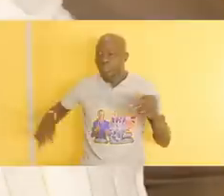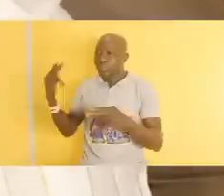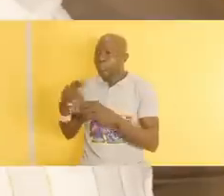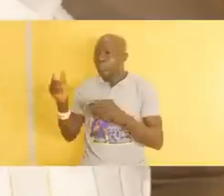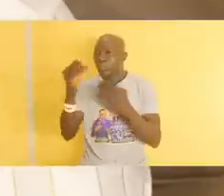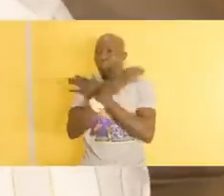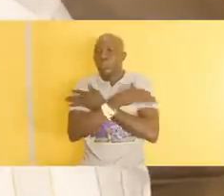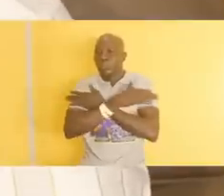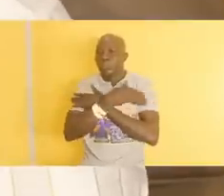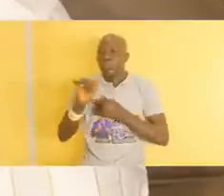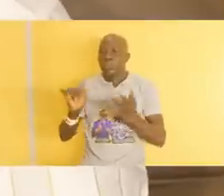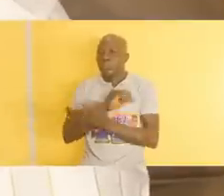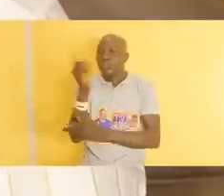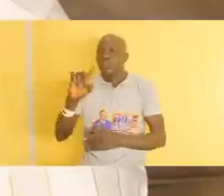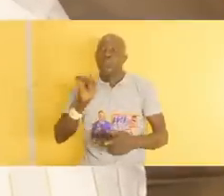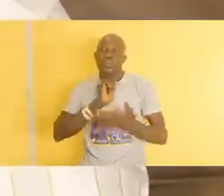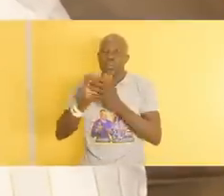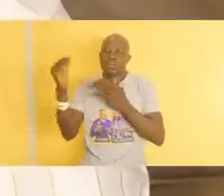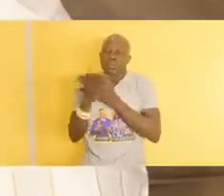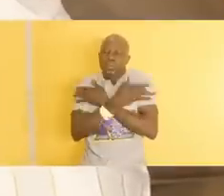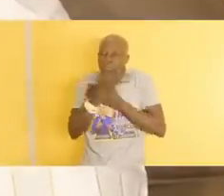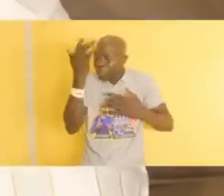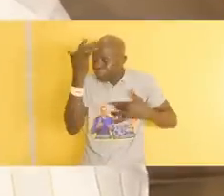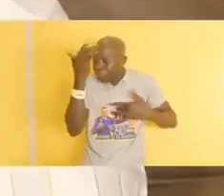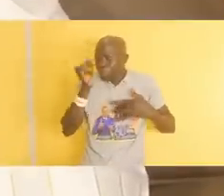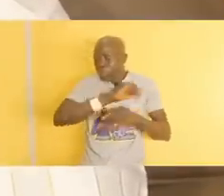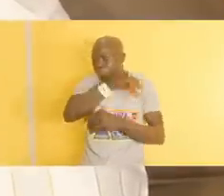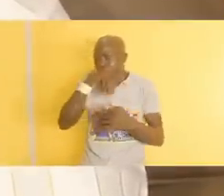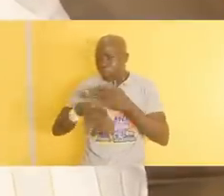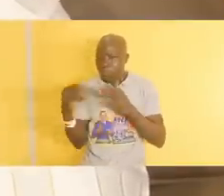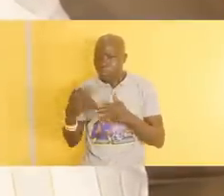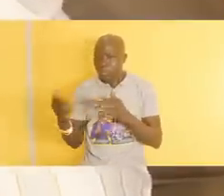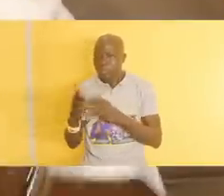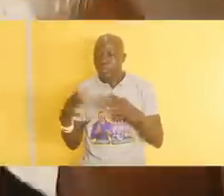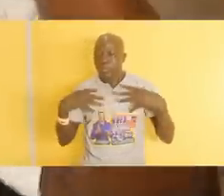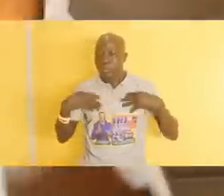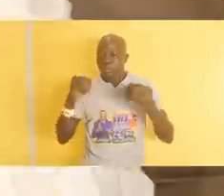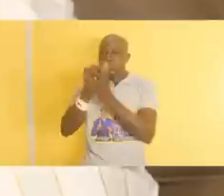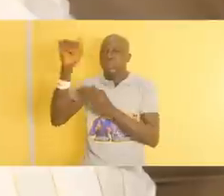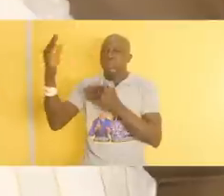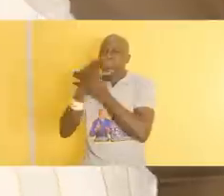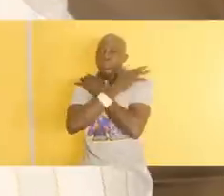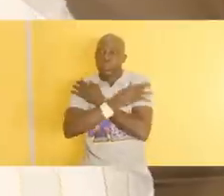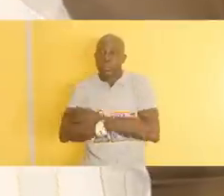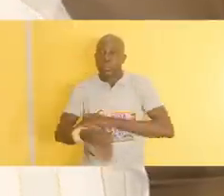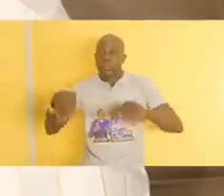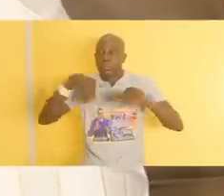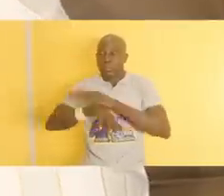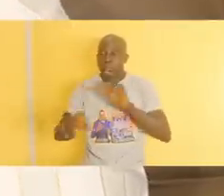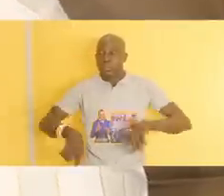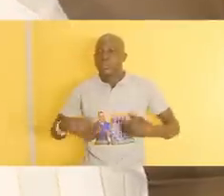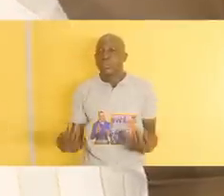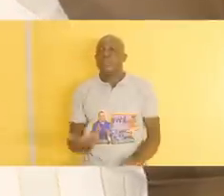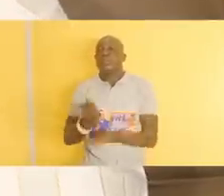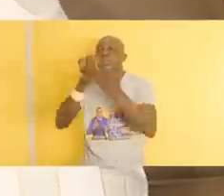isimi. God of Sabbath day. Ibi ti ara ti ni o. We are feeling pain. Ni oruko Jesu. In the name of Jesus. Isimi la wa aye re. Let it come to your life. Iran